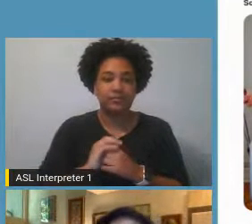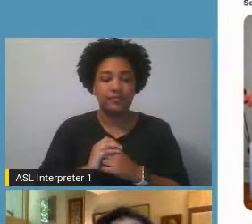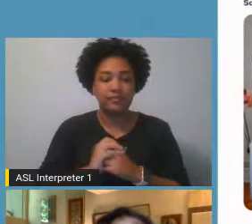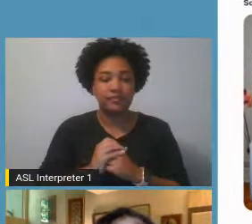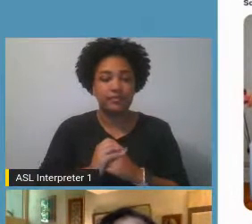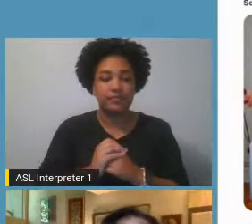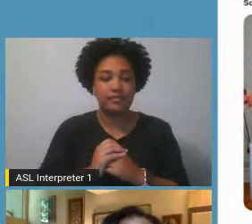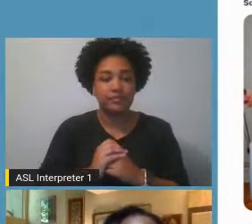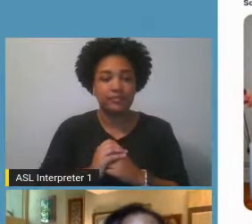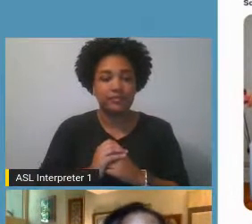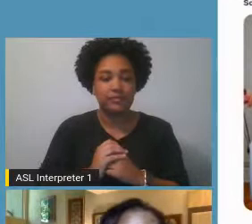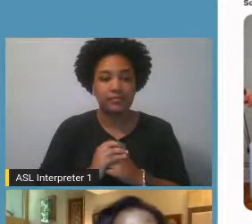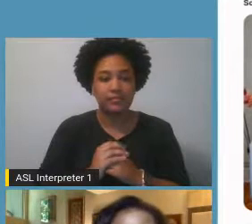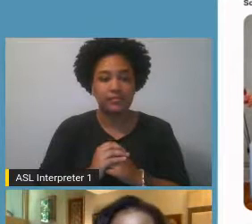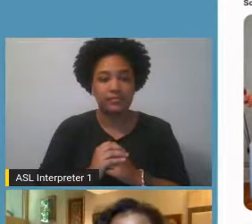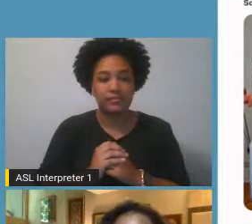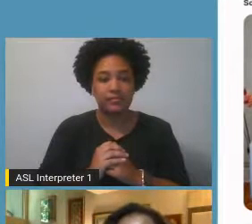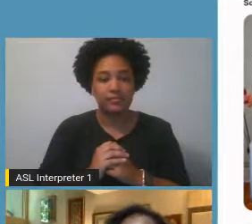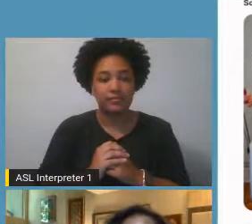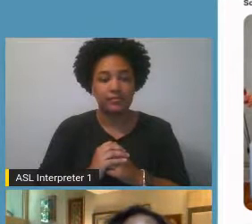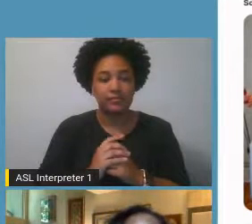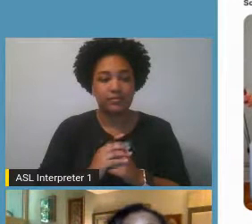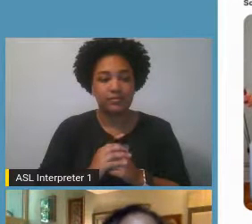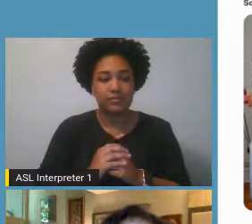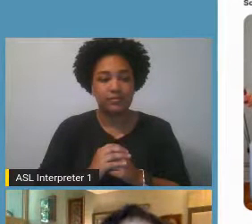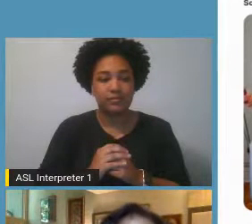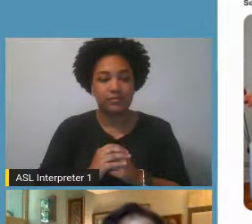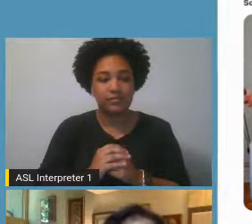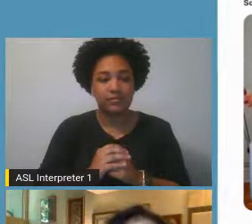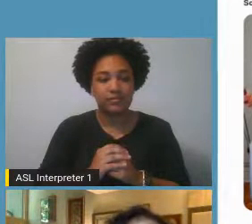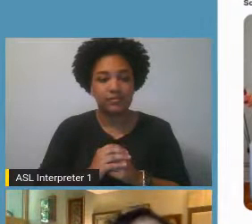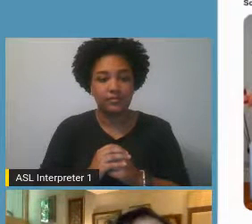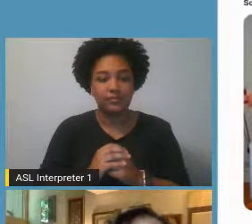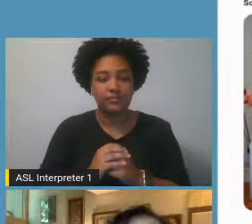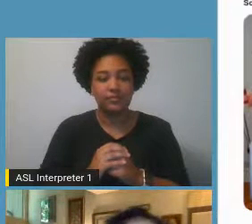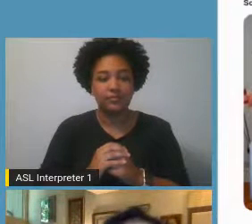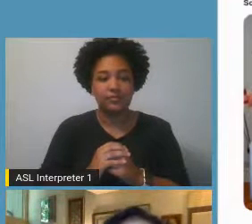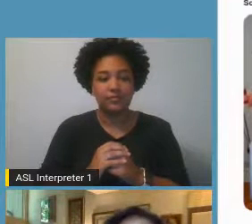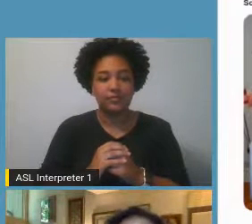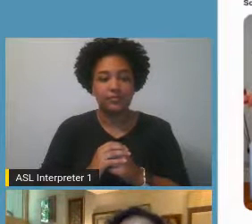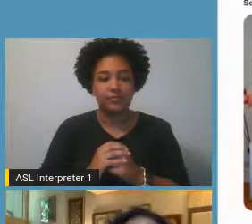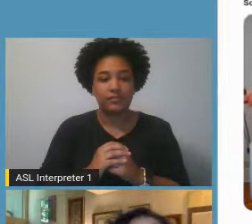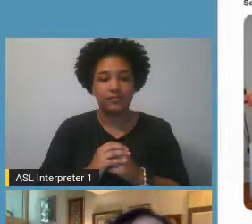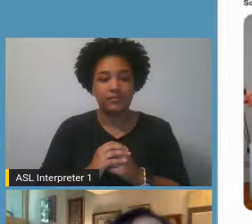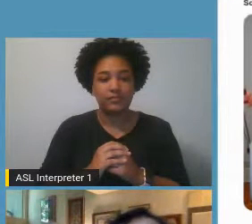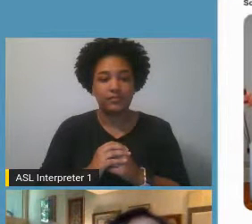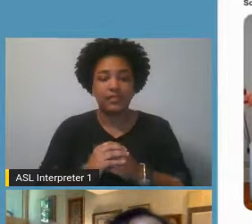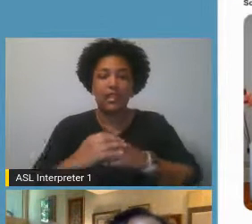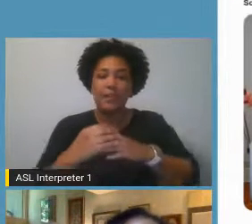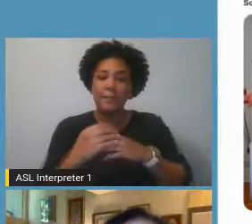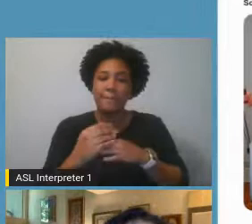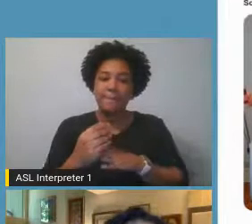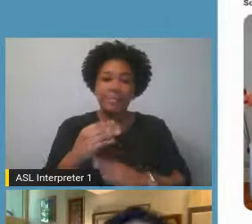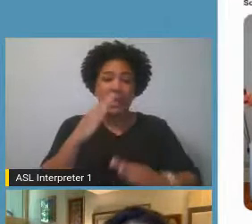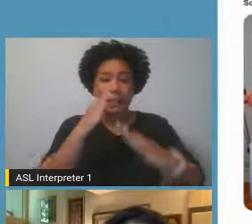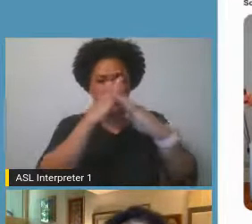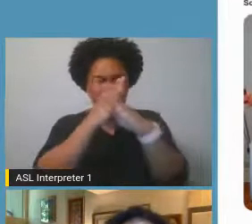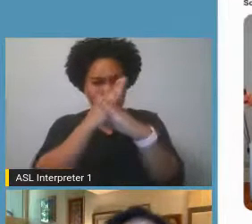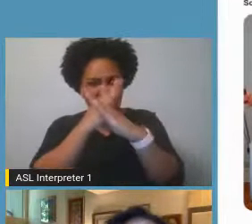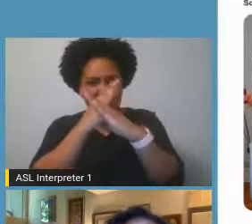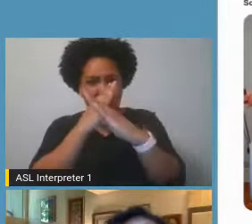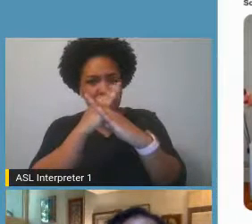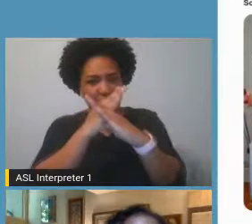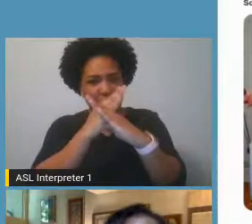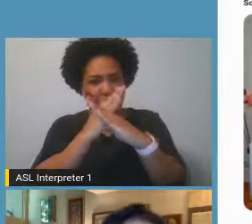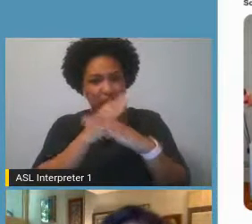so these barriers that used to exist because of access and travel has been done away. You no